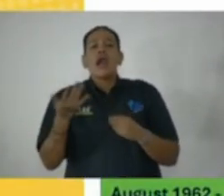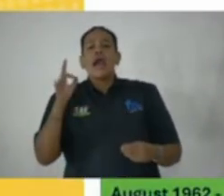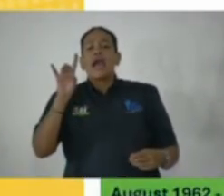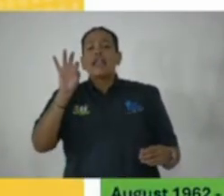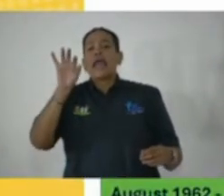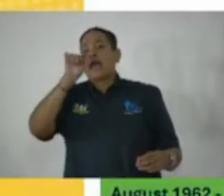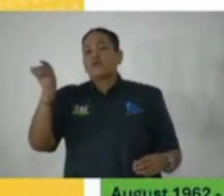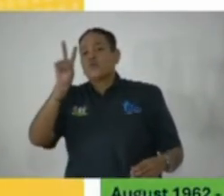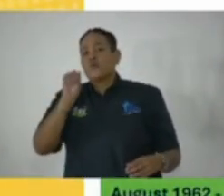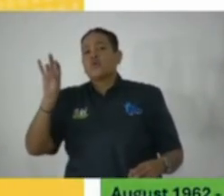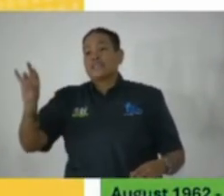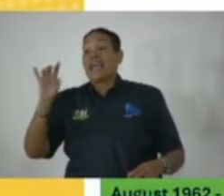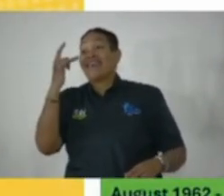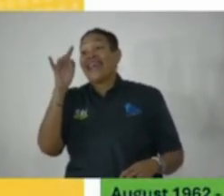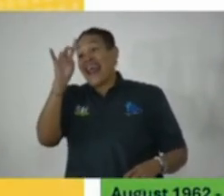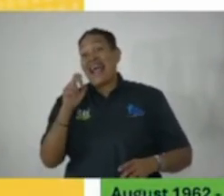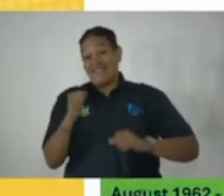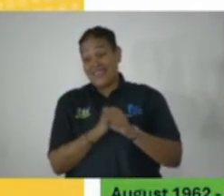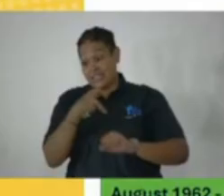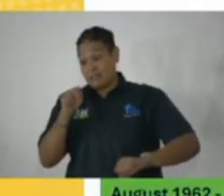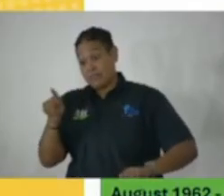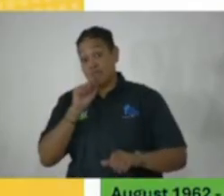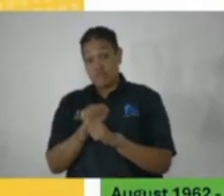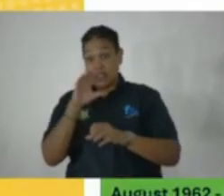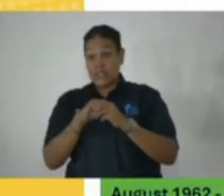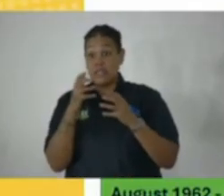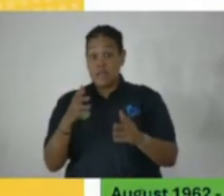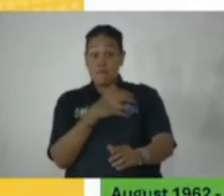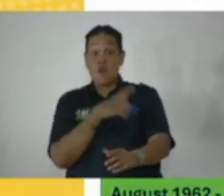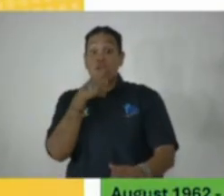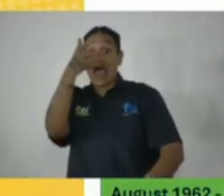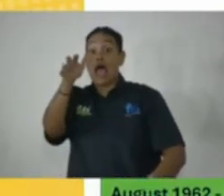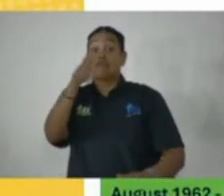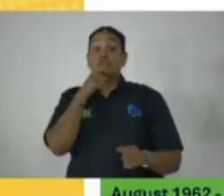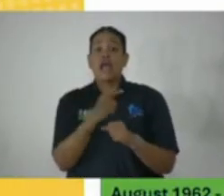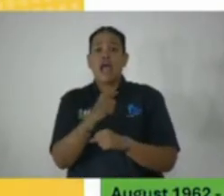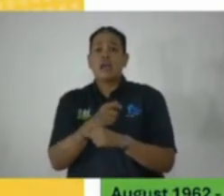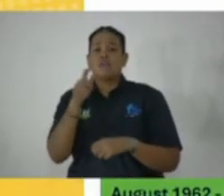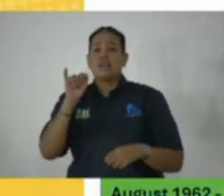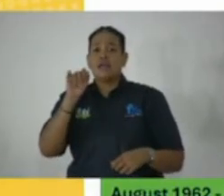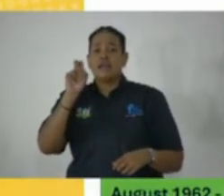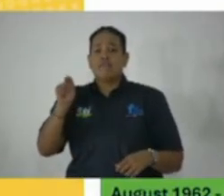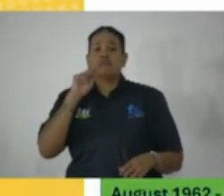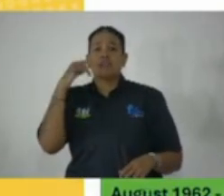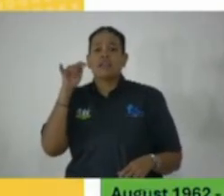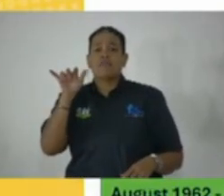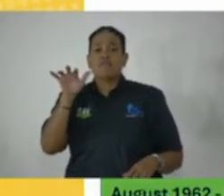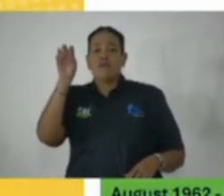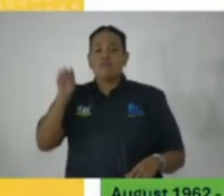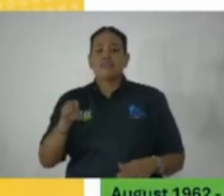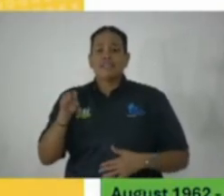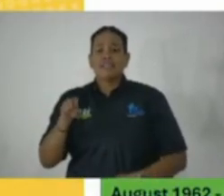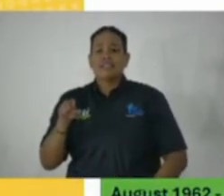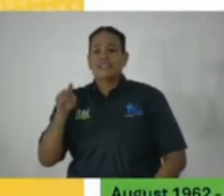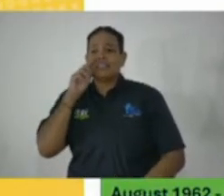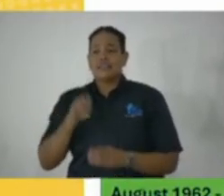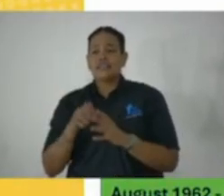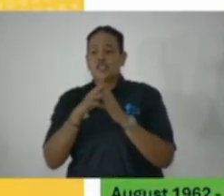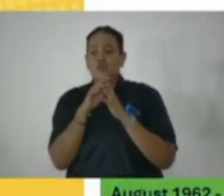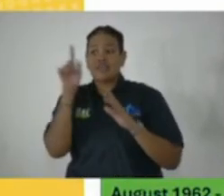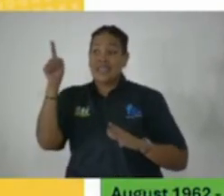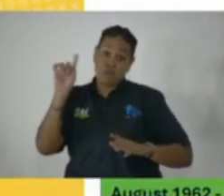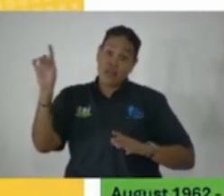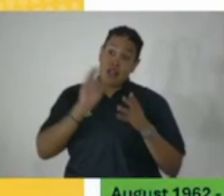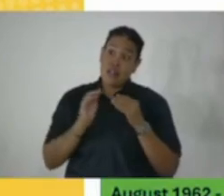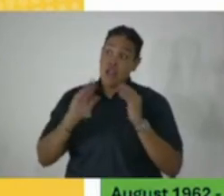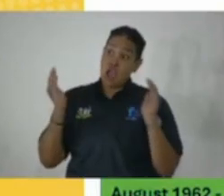89 to 2007, 18 and a half years that the PMP was in power, the average annual inflation was 18.5%. In the United States, for